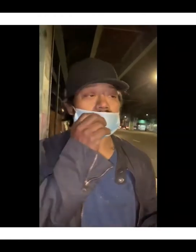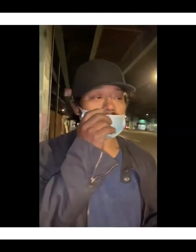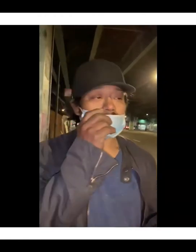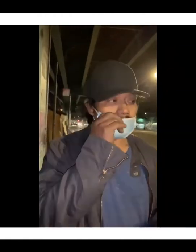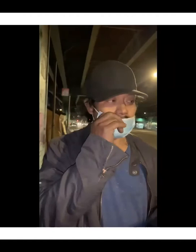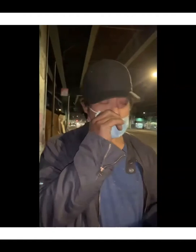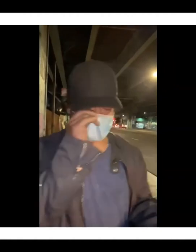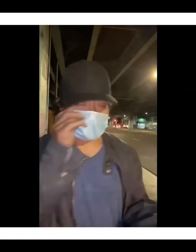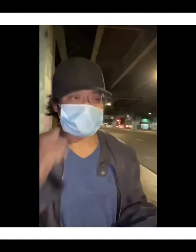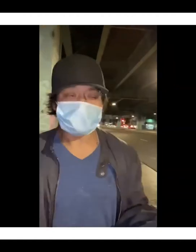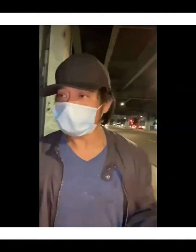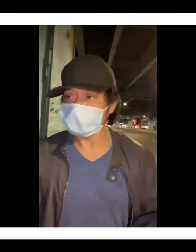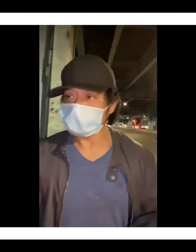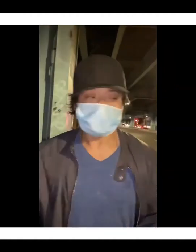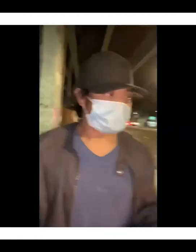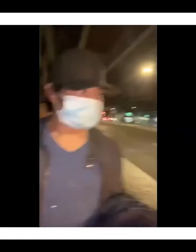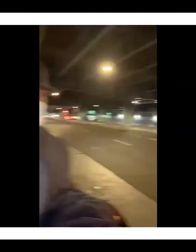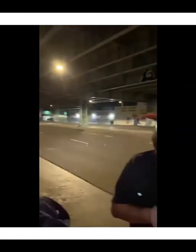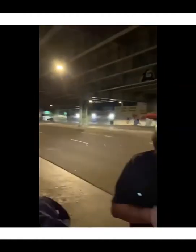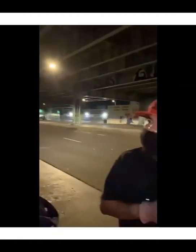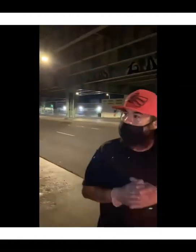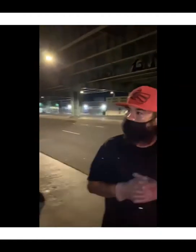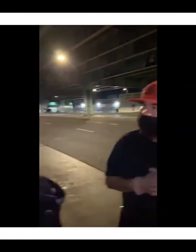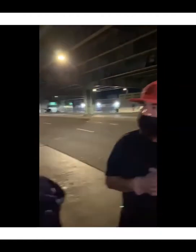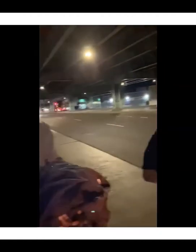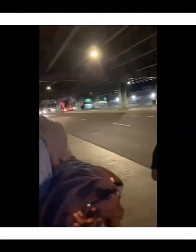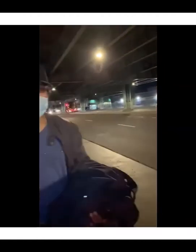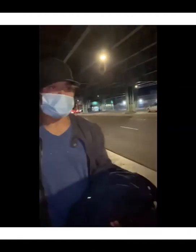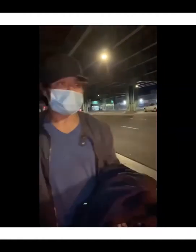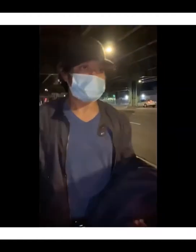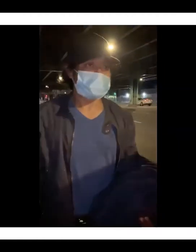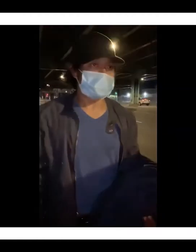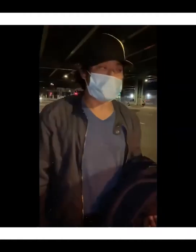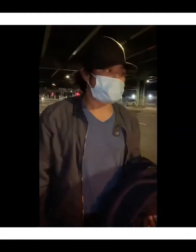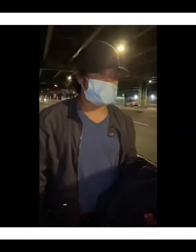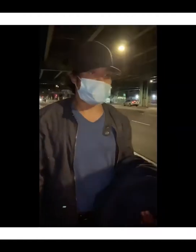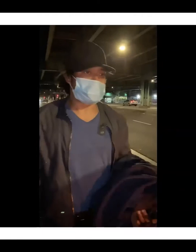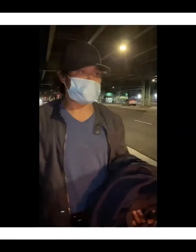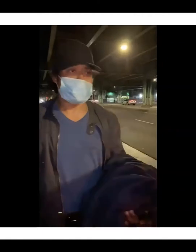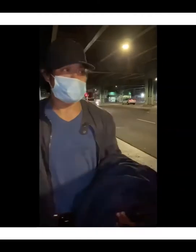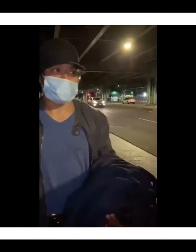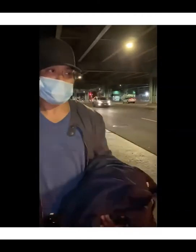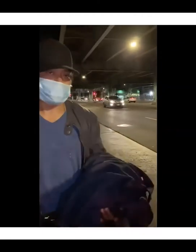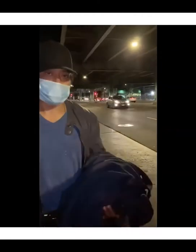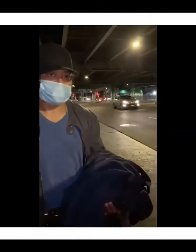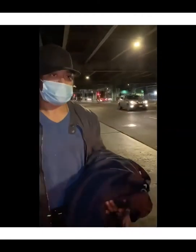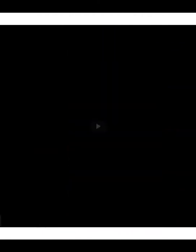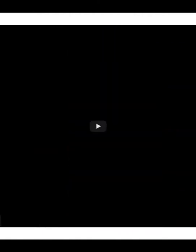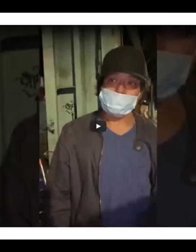stuff. Pero la verdad, ¿y les insultan? No, la verdad. Órale, pues échale ganas, carnal, aquí vamos a